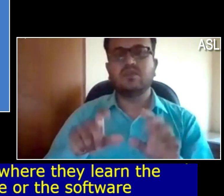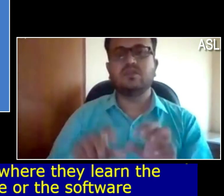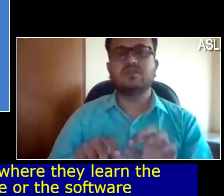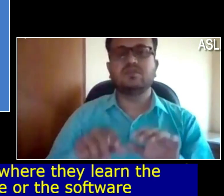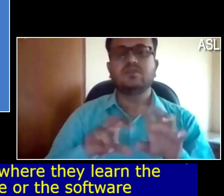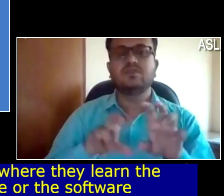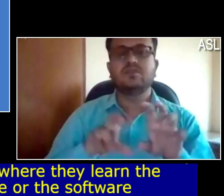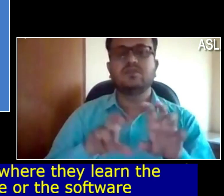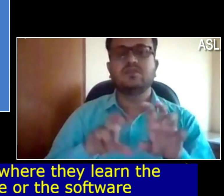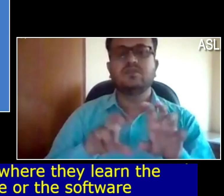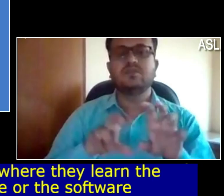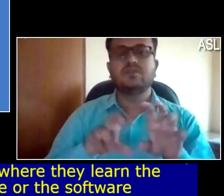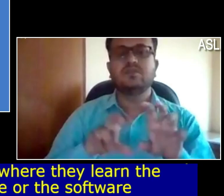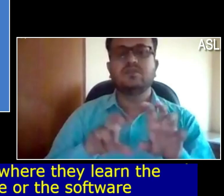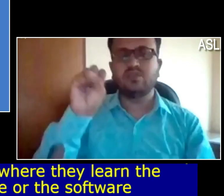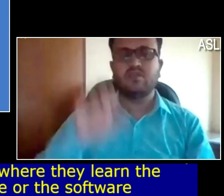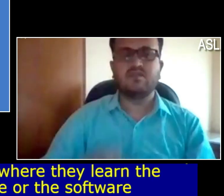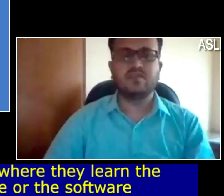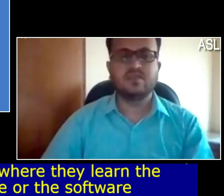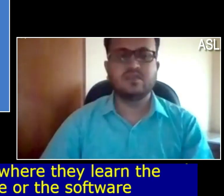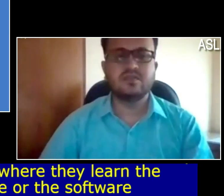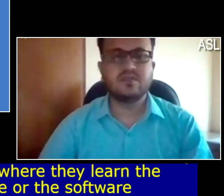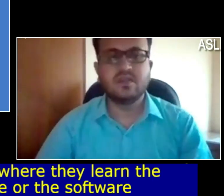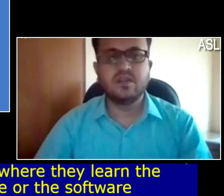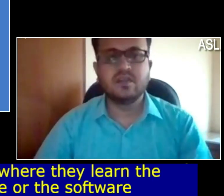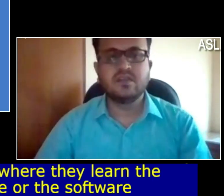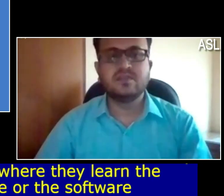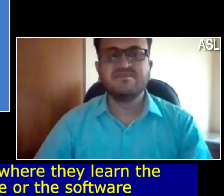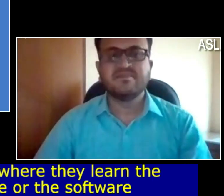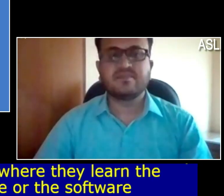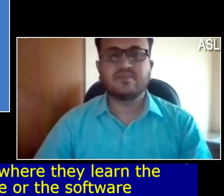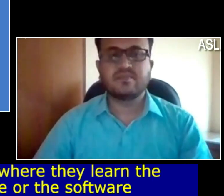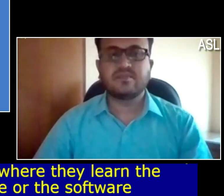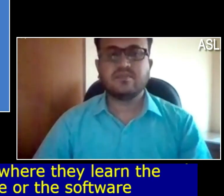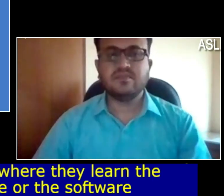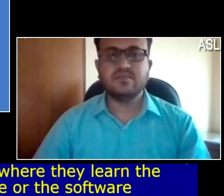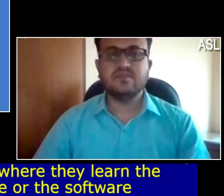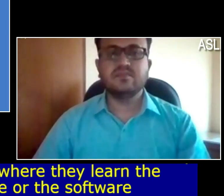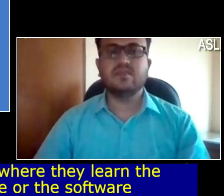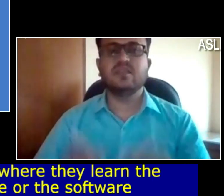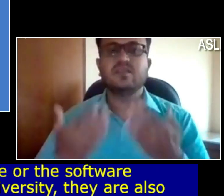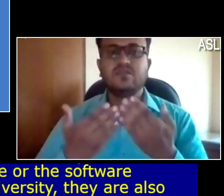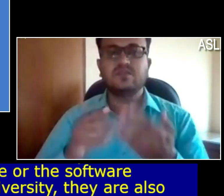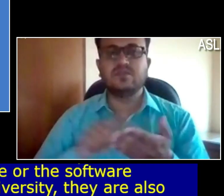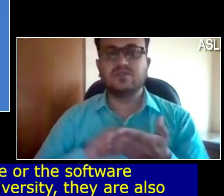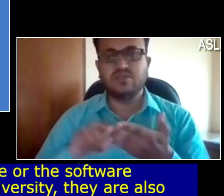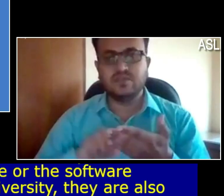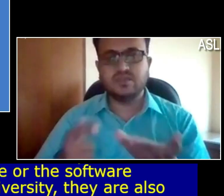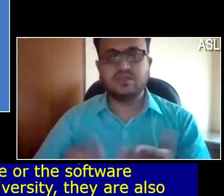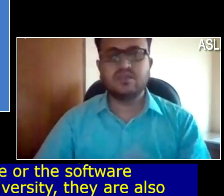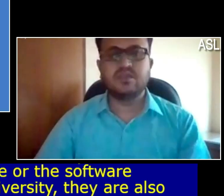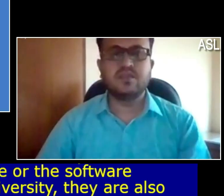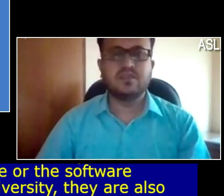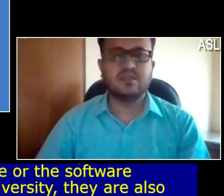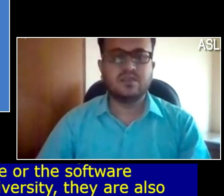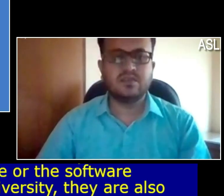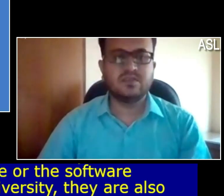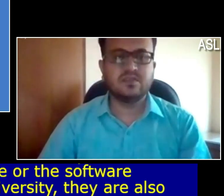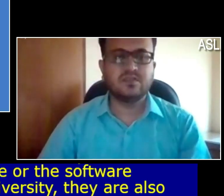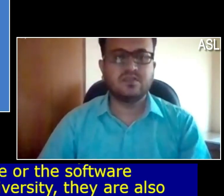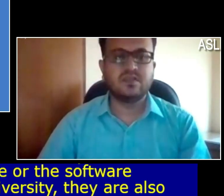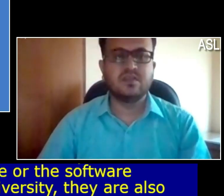I mean to say, they are also not have taken serious consideration that they